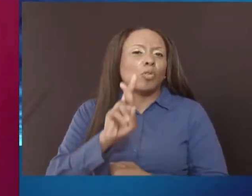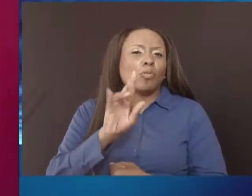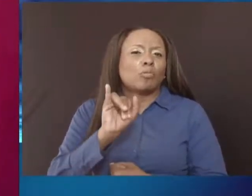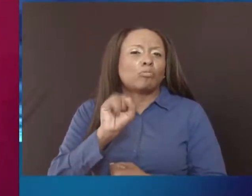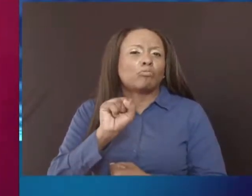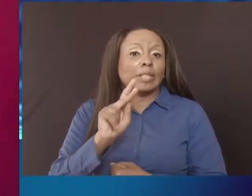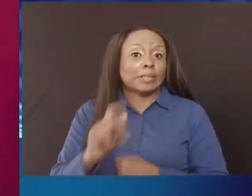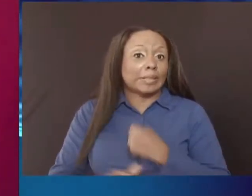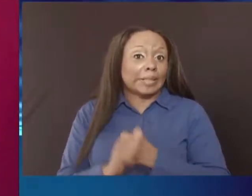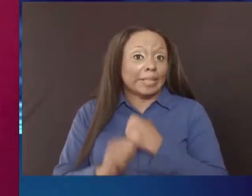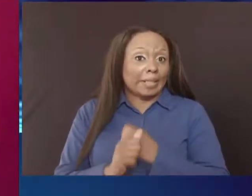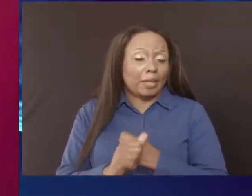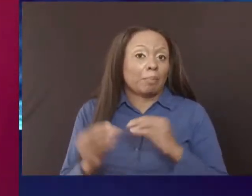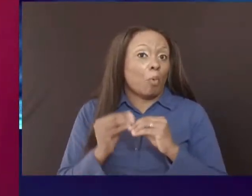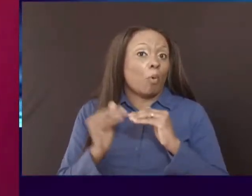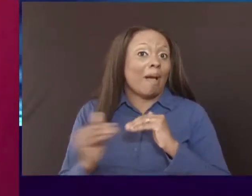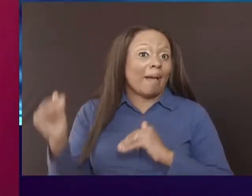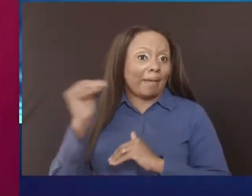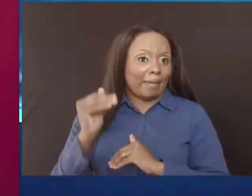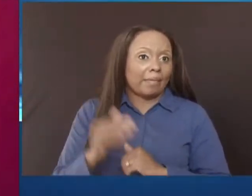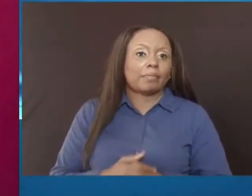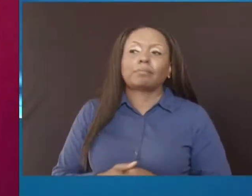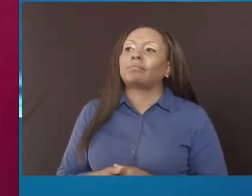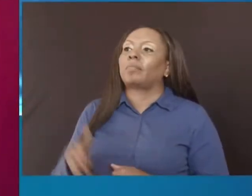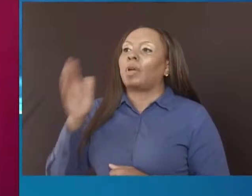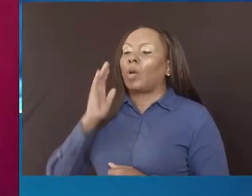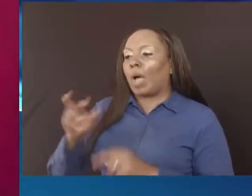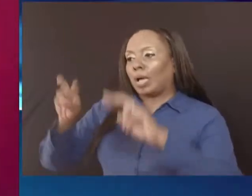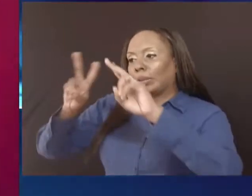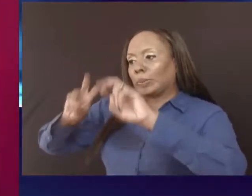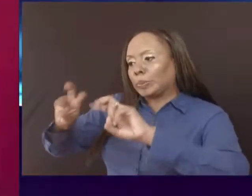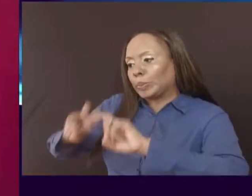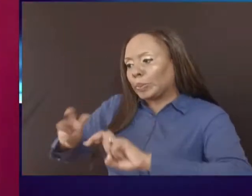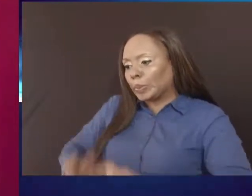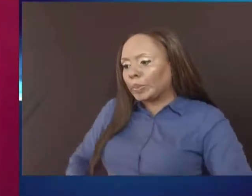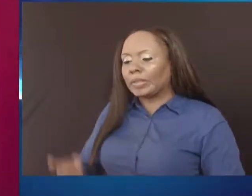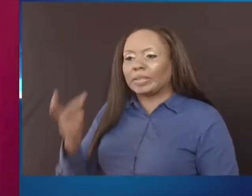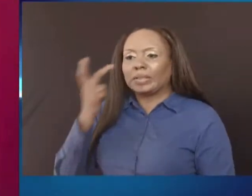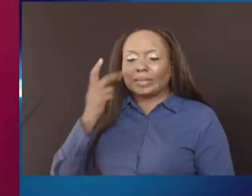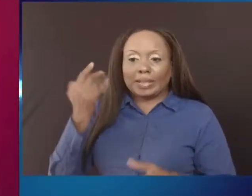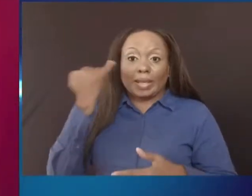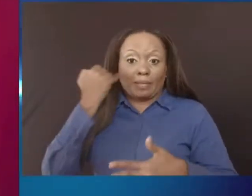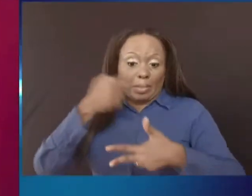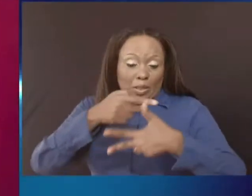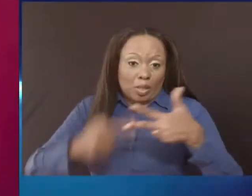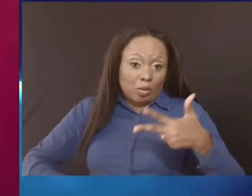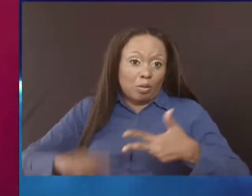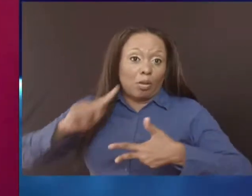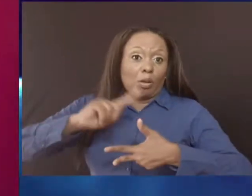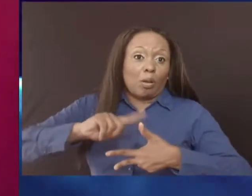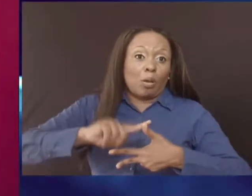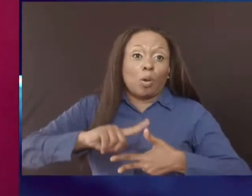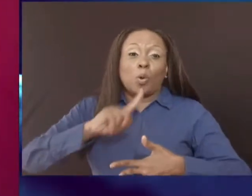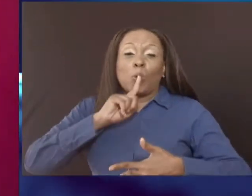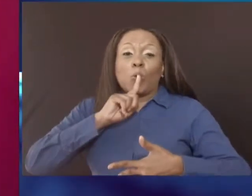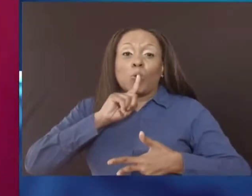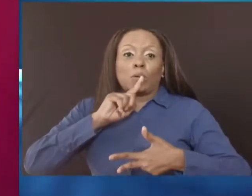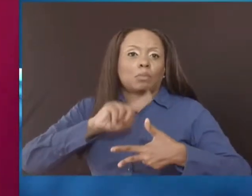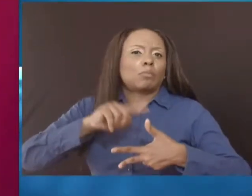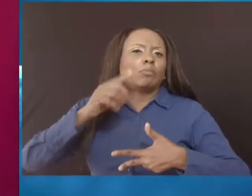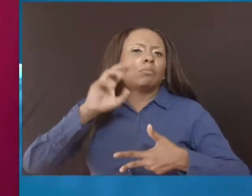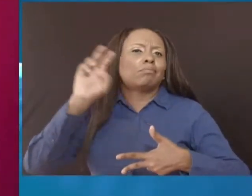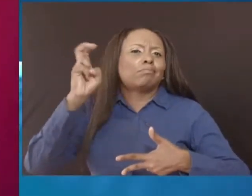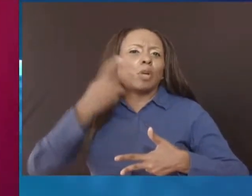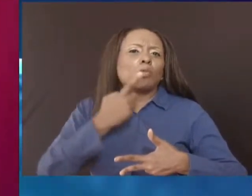we will triage you. Dr. Grandison would have gone through that process. The ones that are red are flagged and sent